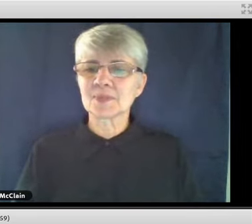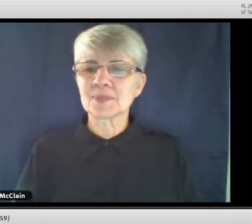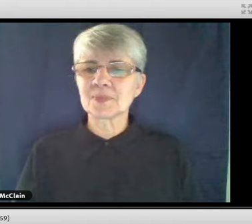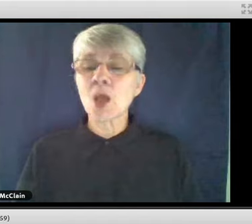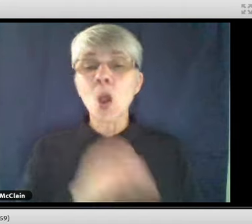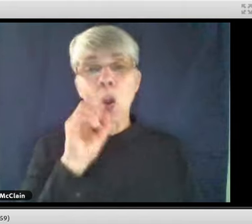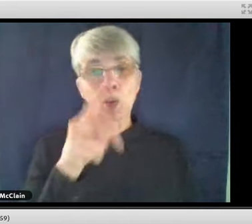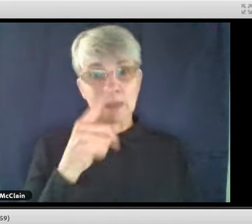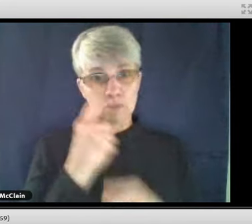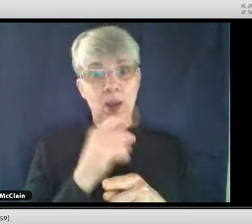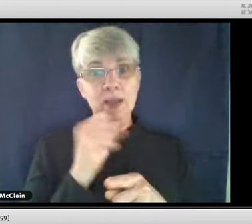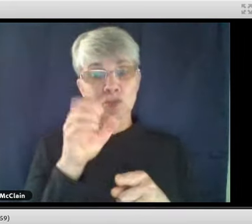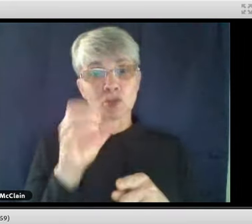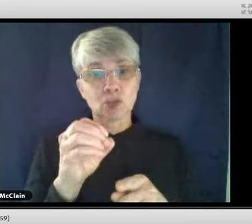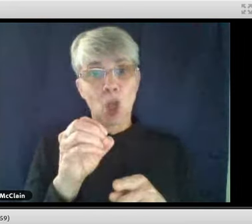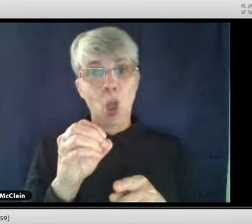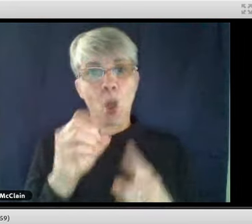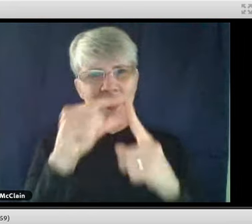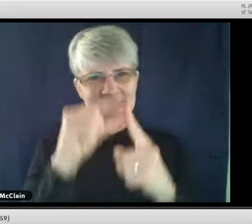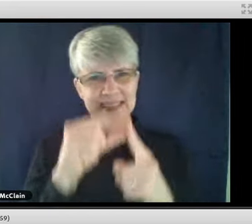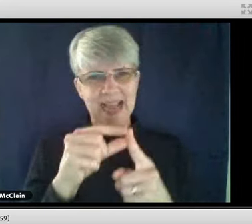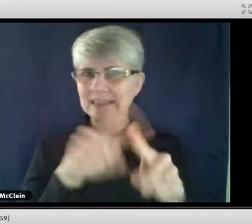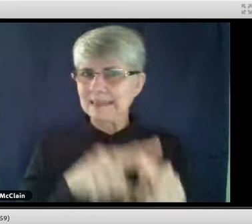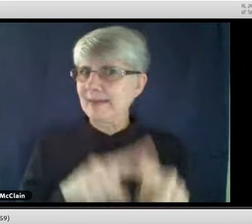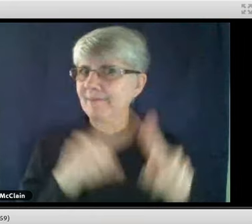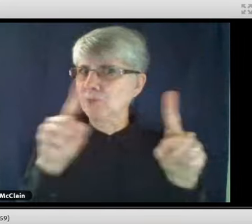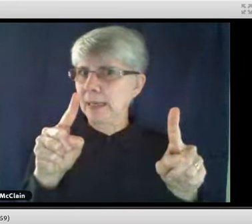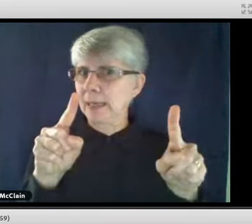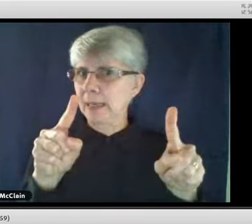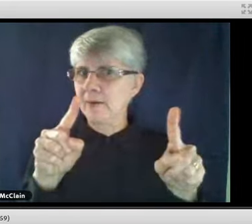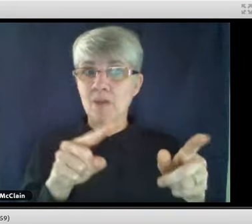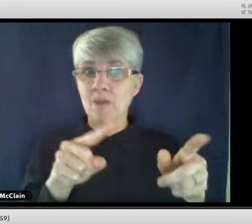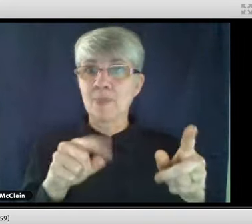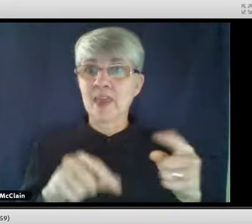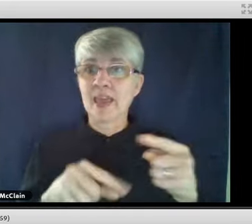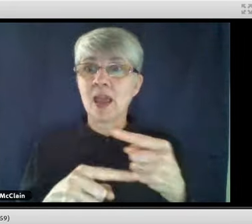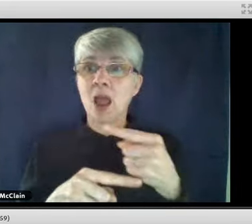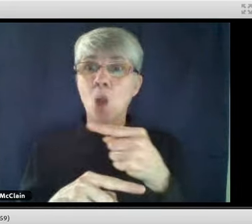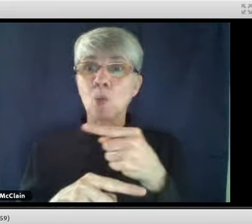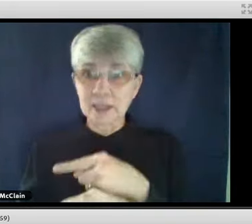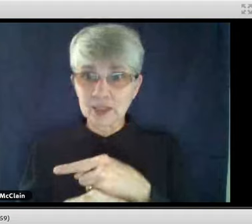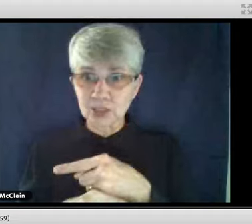Okay, right. So yeah, so the text is heavily different. Yeah, so